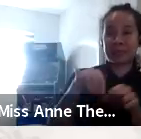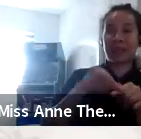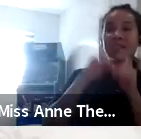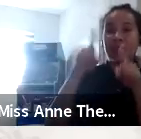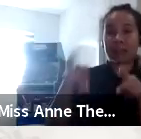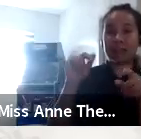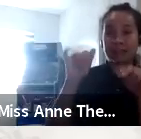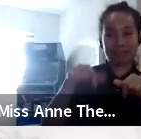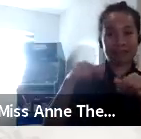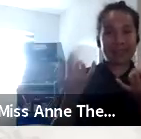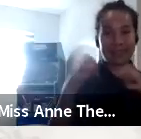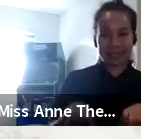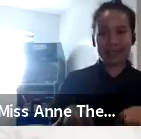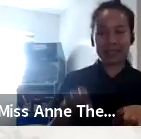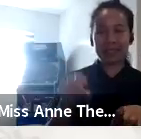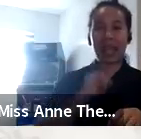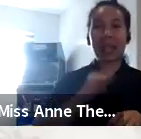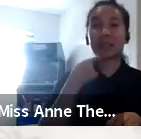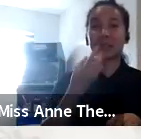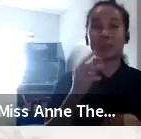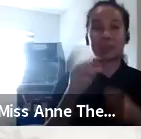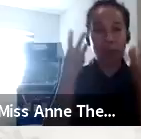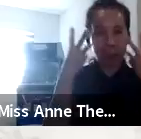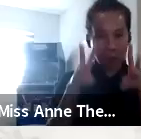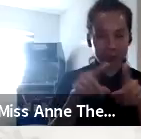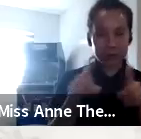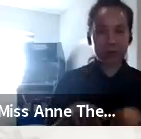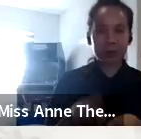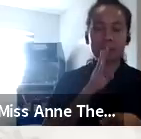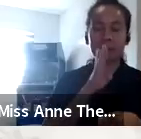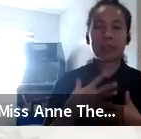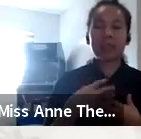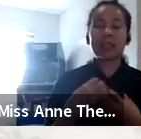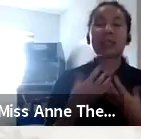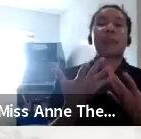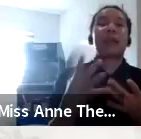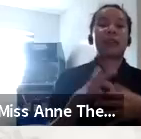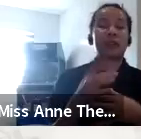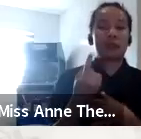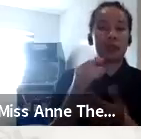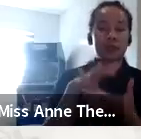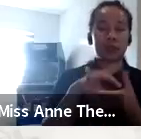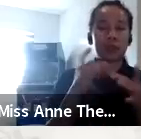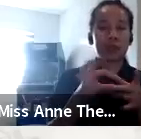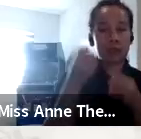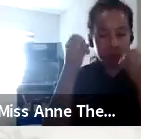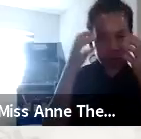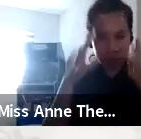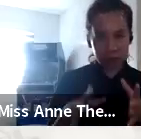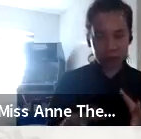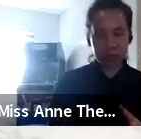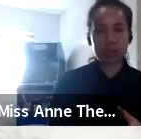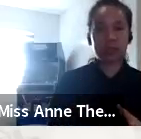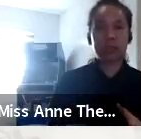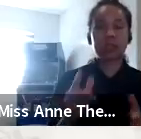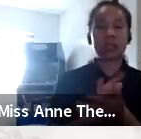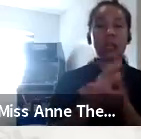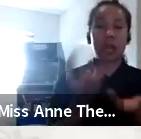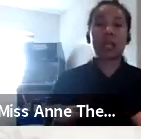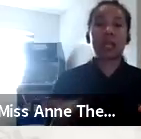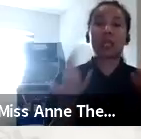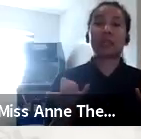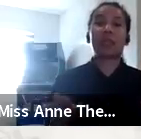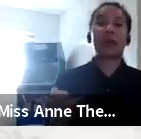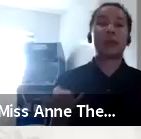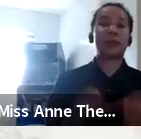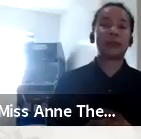So I also told them to watch and be inspired with all the stories of the teachers that are here present this